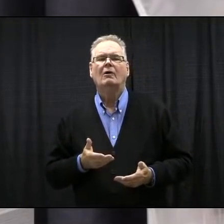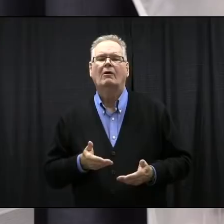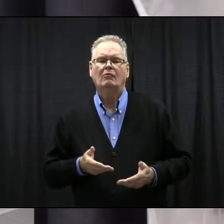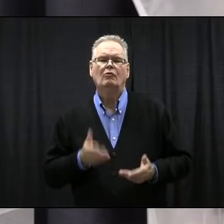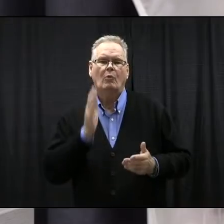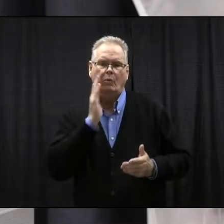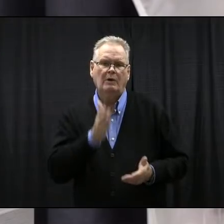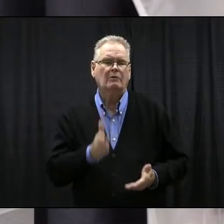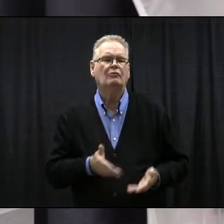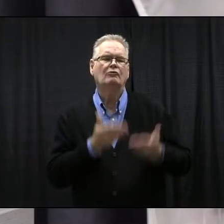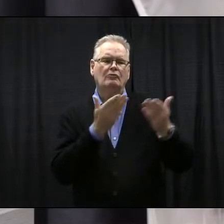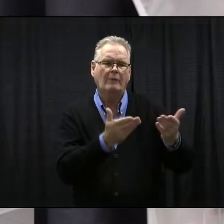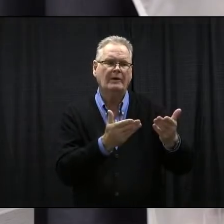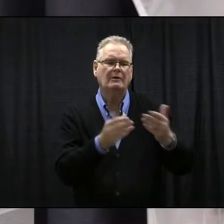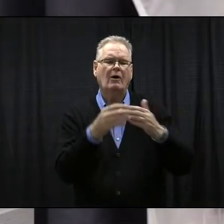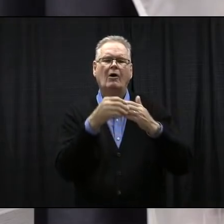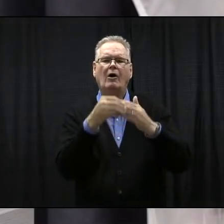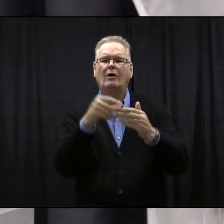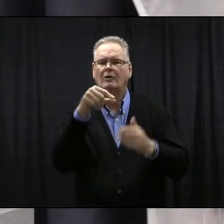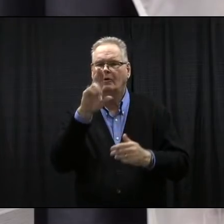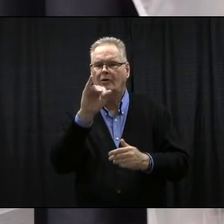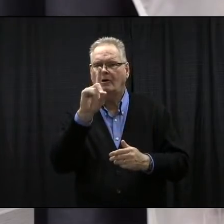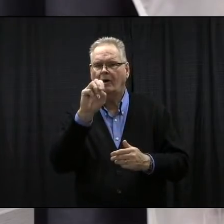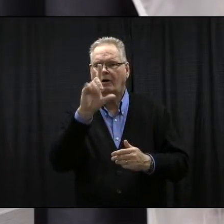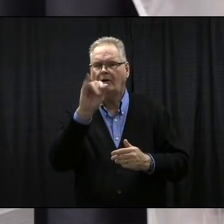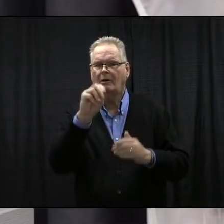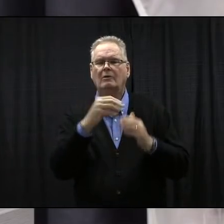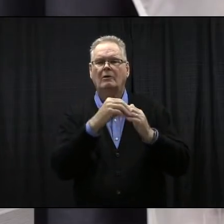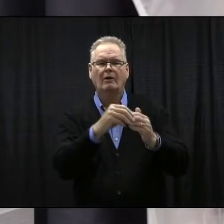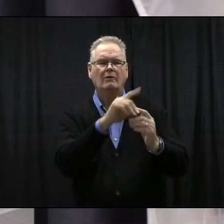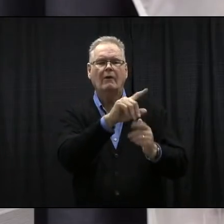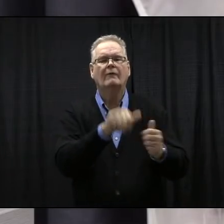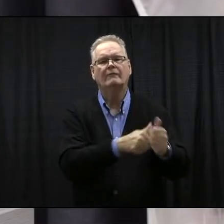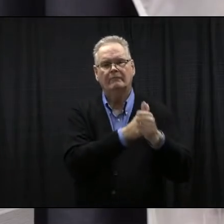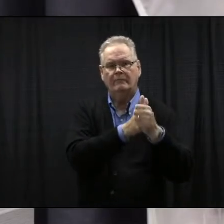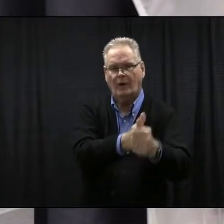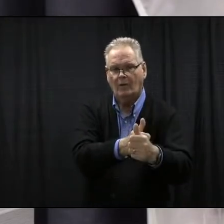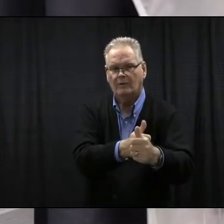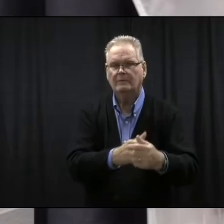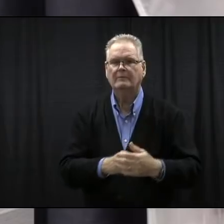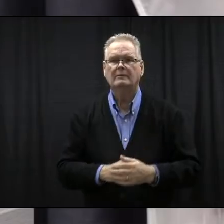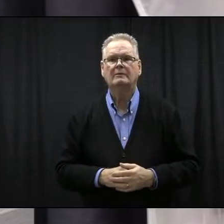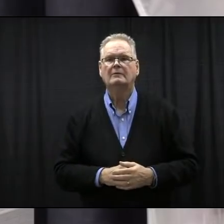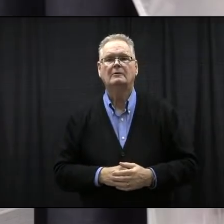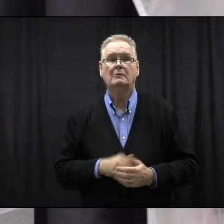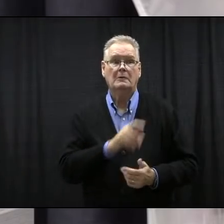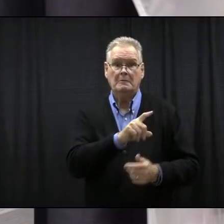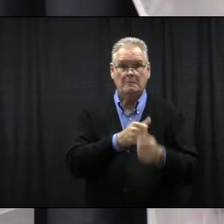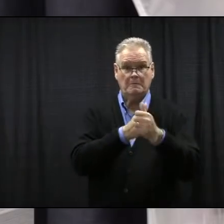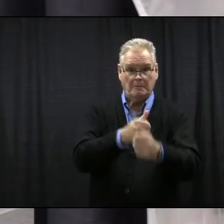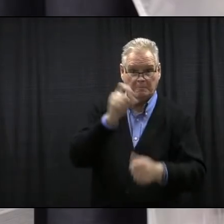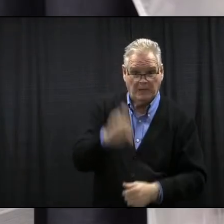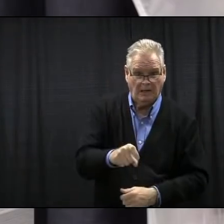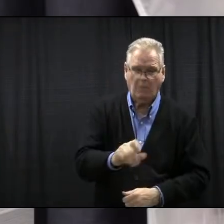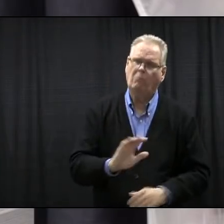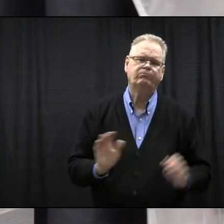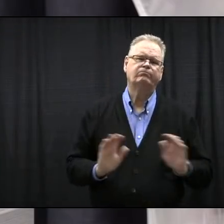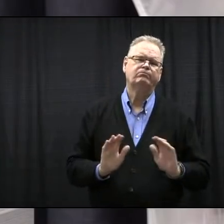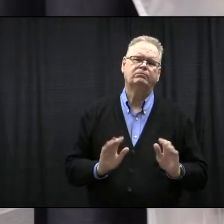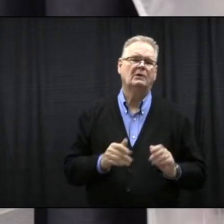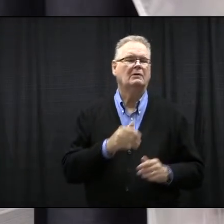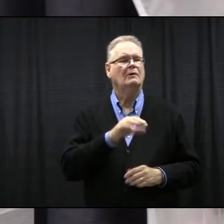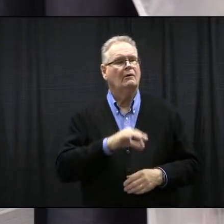passport. But I think those could change and its use could change under circumstances where communities went